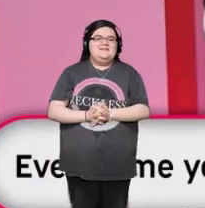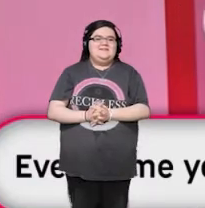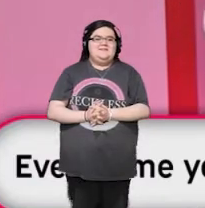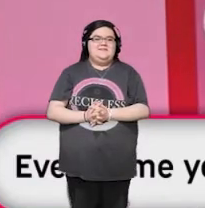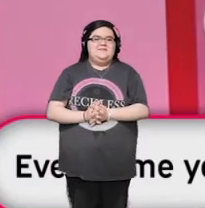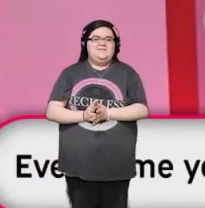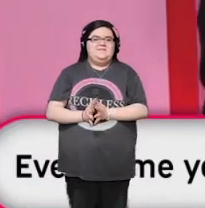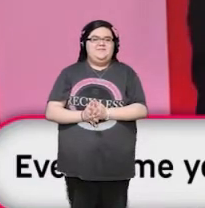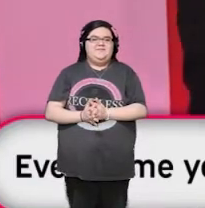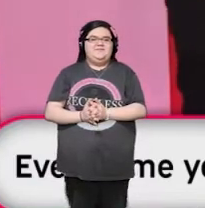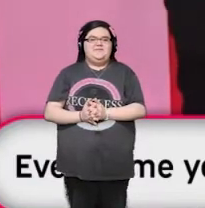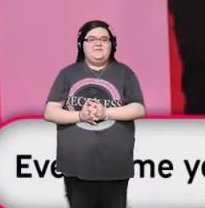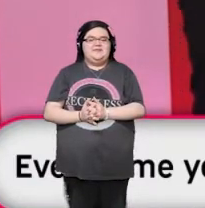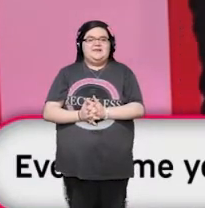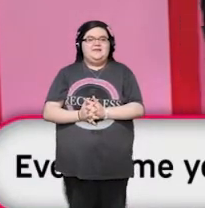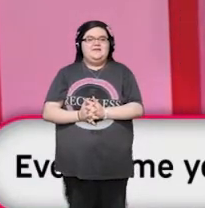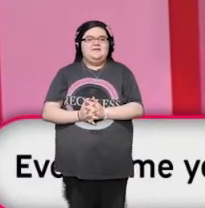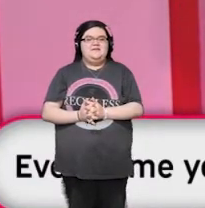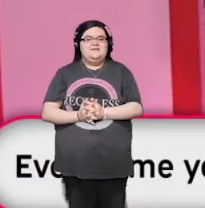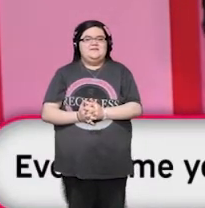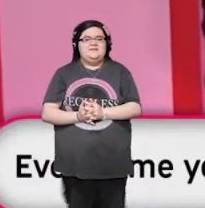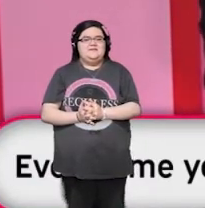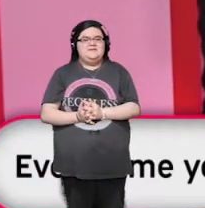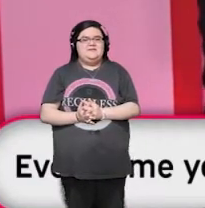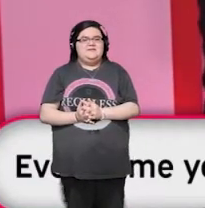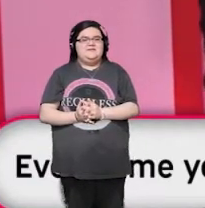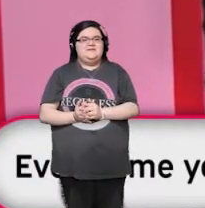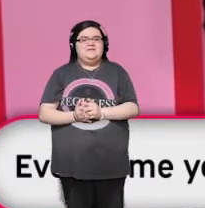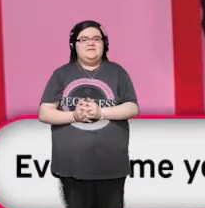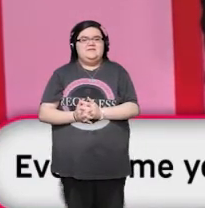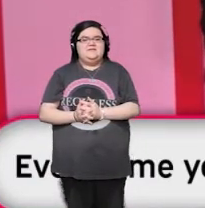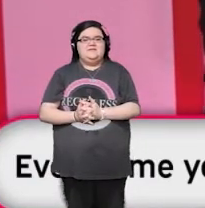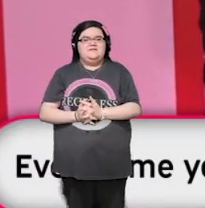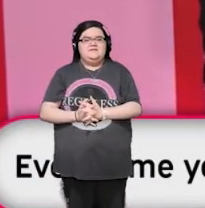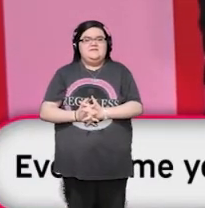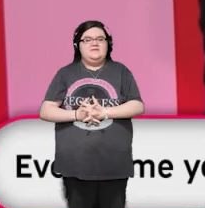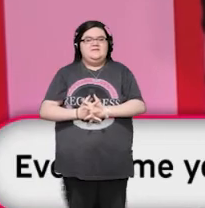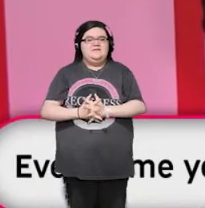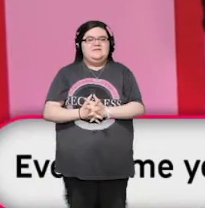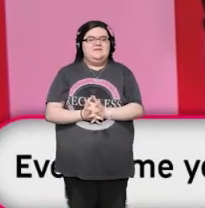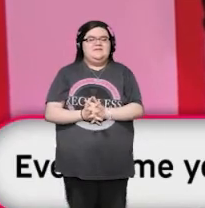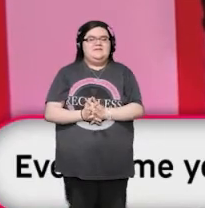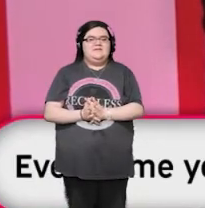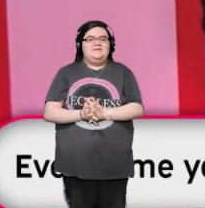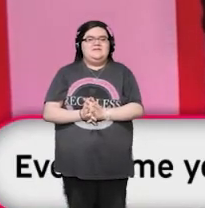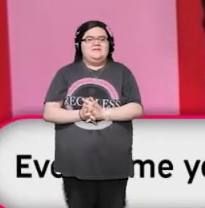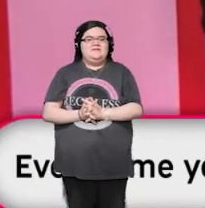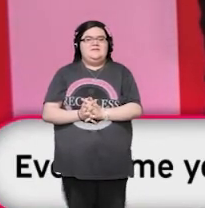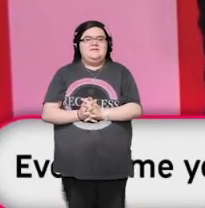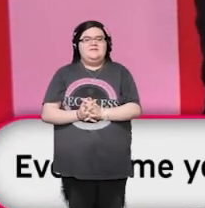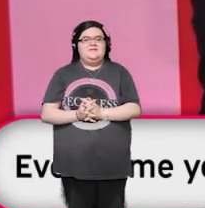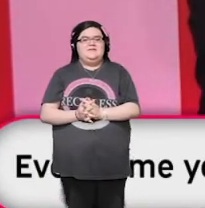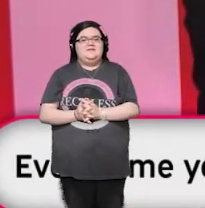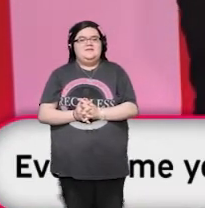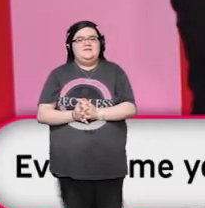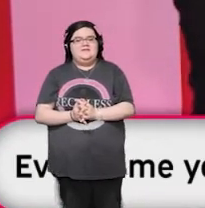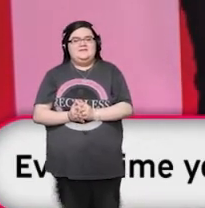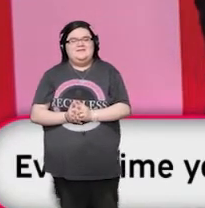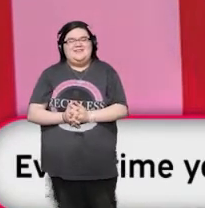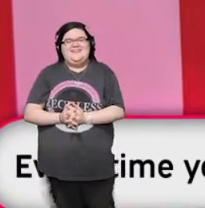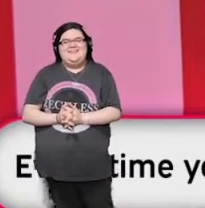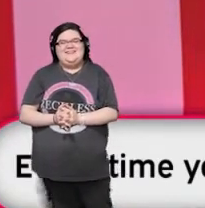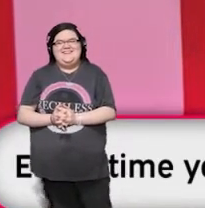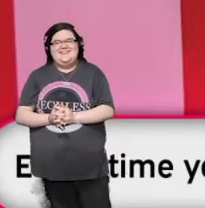the dogs live on. Yeah, dogs die. Oh, you're going to take the dogs. The dogs live on. I might be in the genocide. Who knows? All right, sure. I'll stick with you,